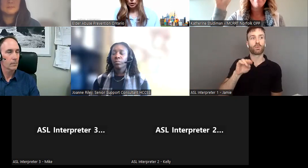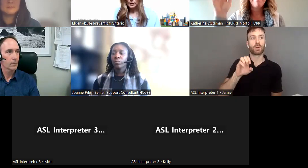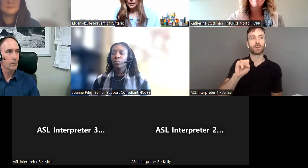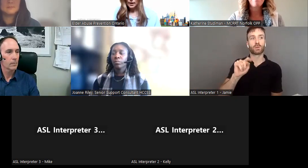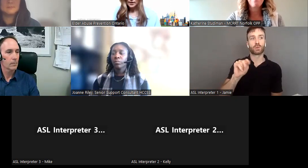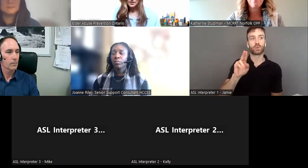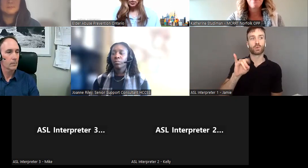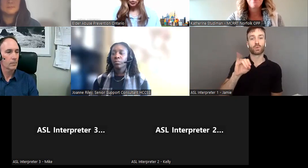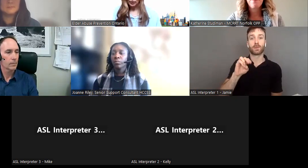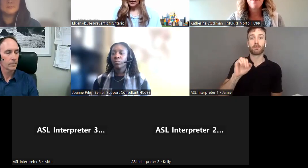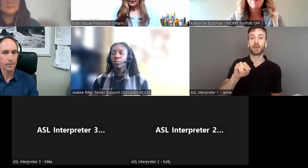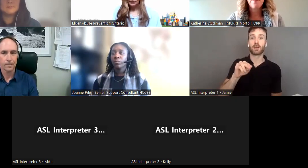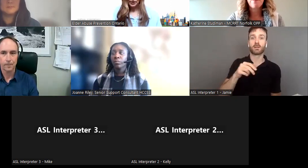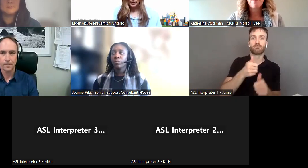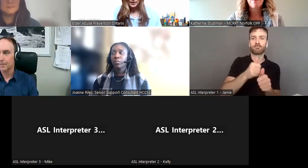social worker,